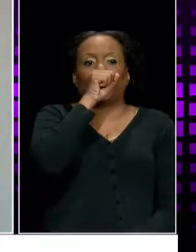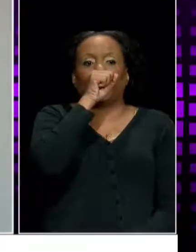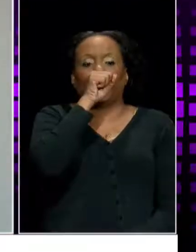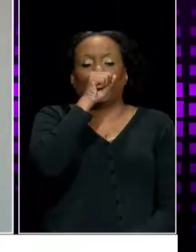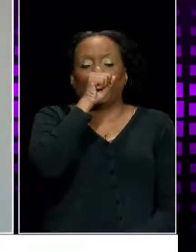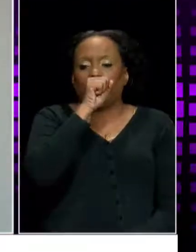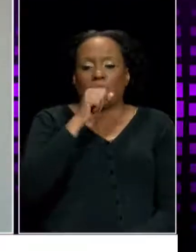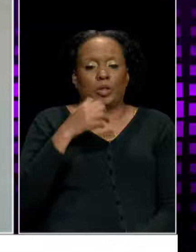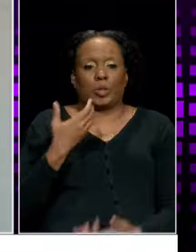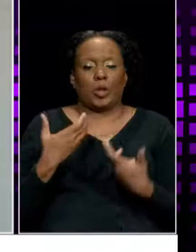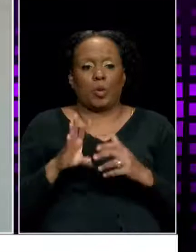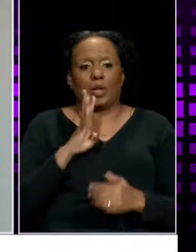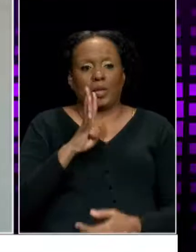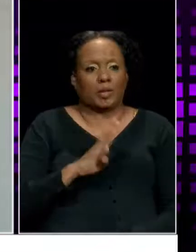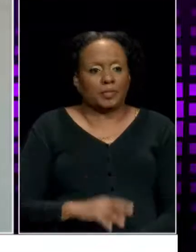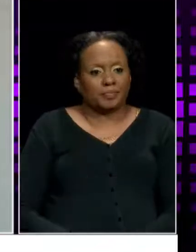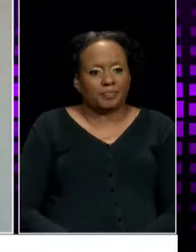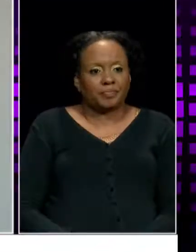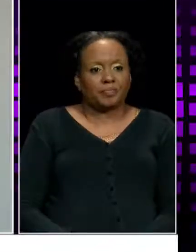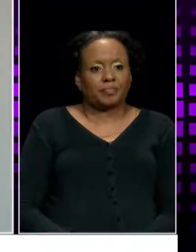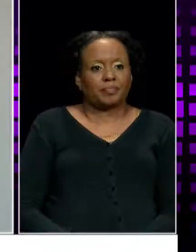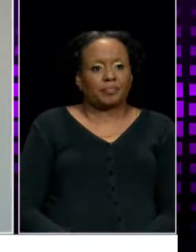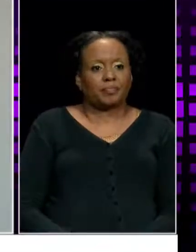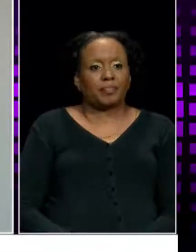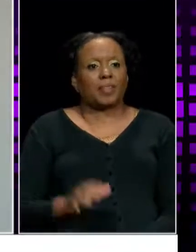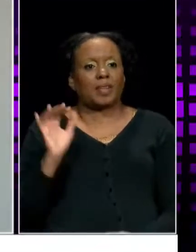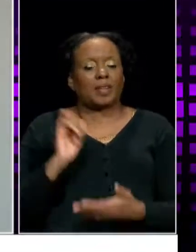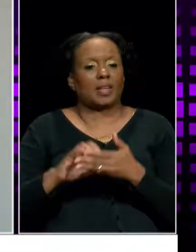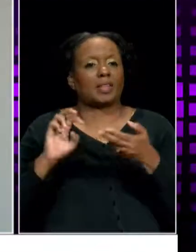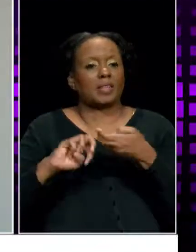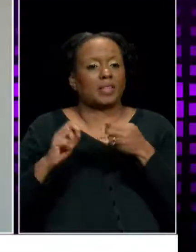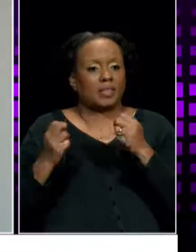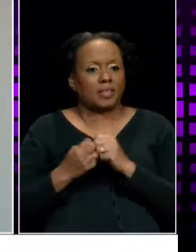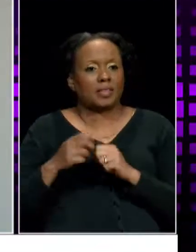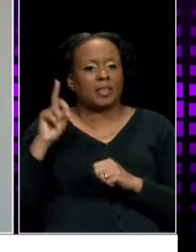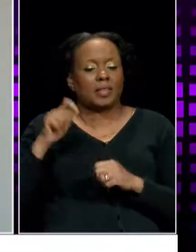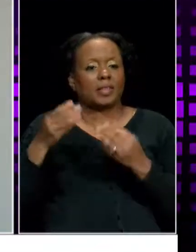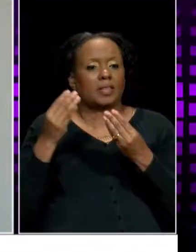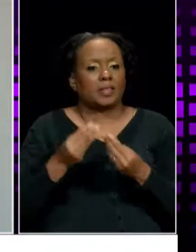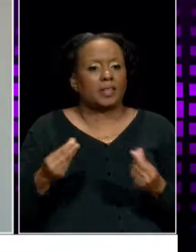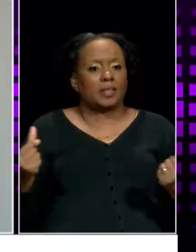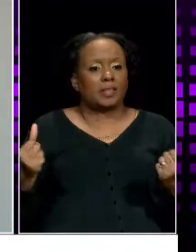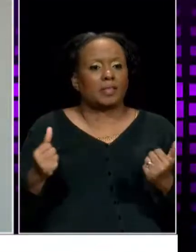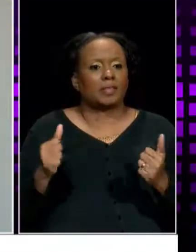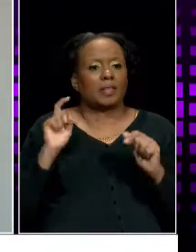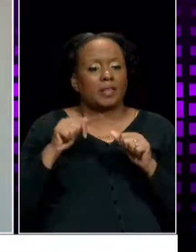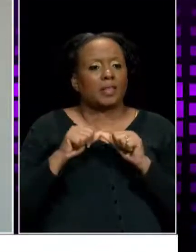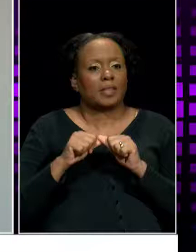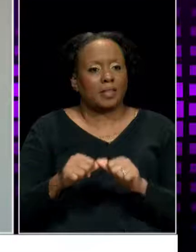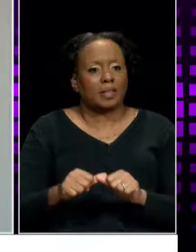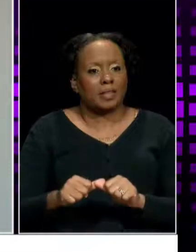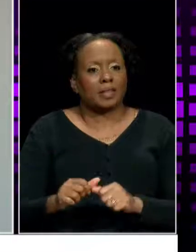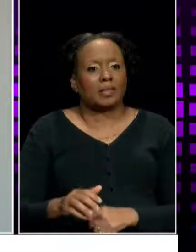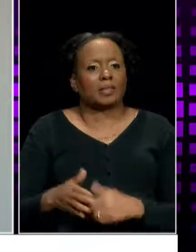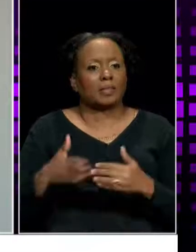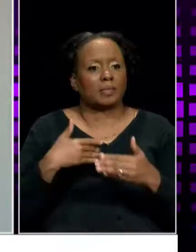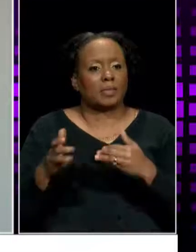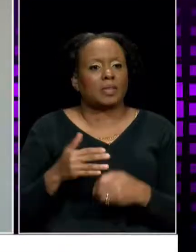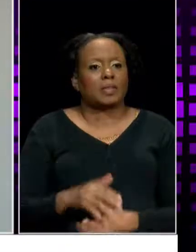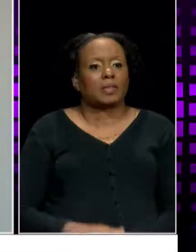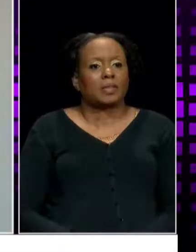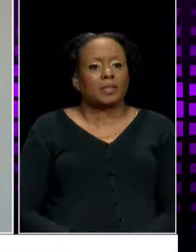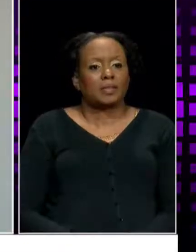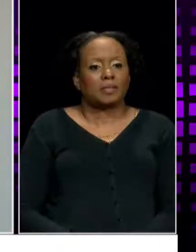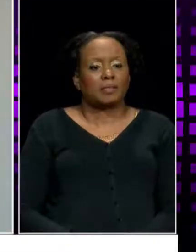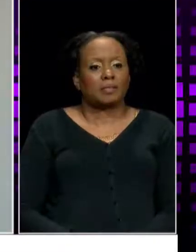mute back your mic. So that is the issue that we have, and that's the issue we need to resolve. We need to Thank you. continue speaking up no matter what. So